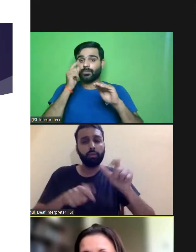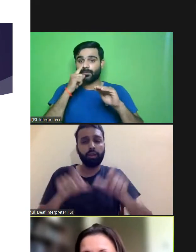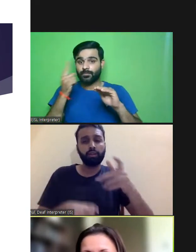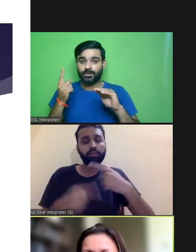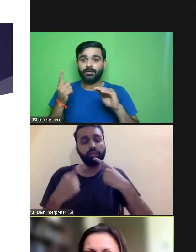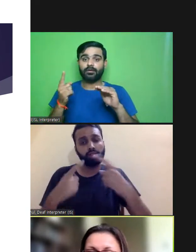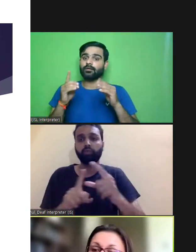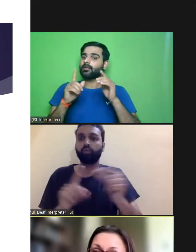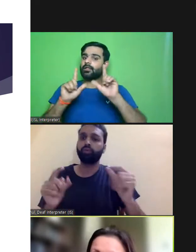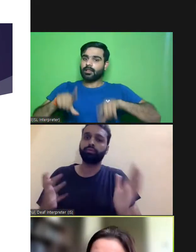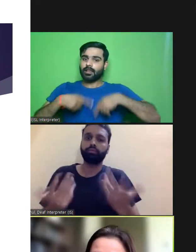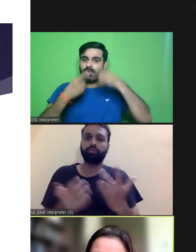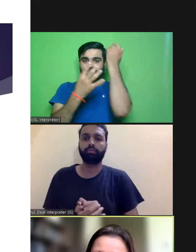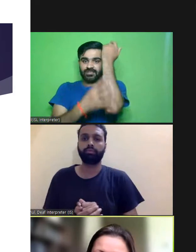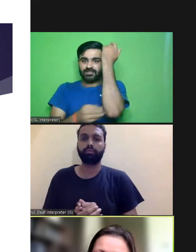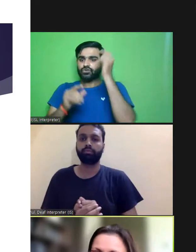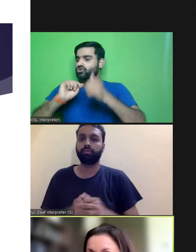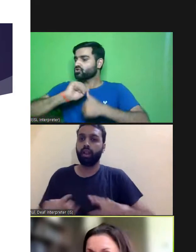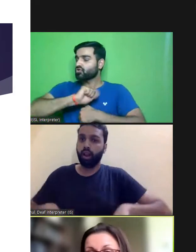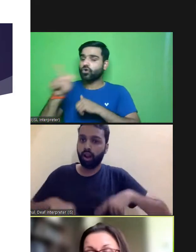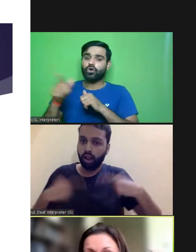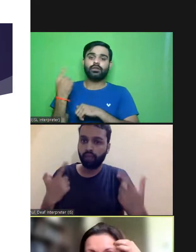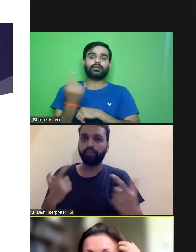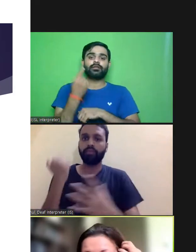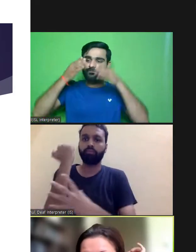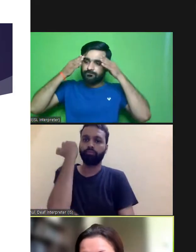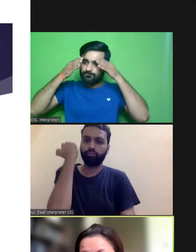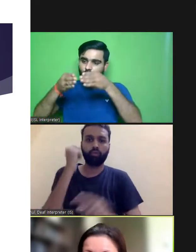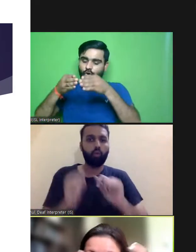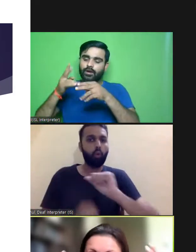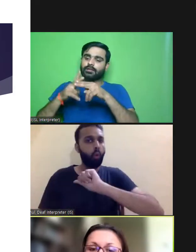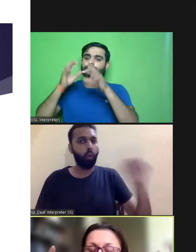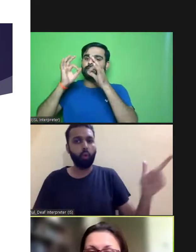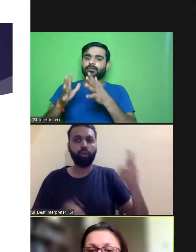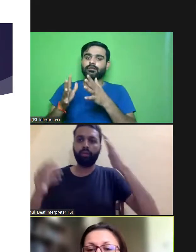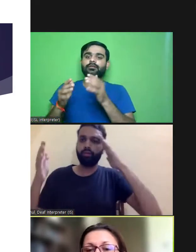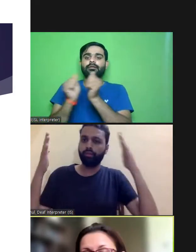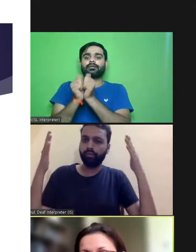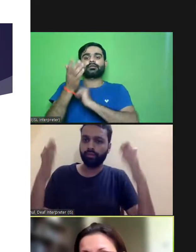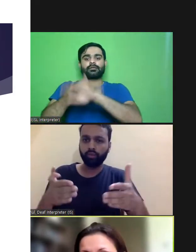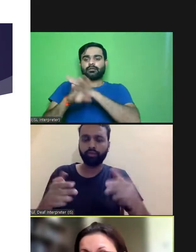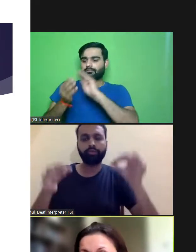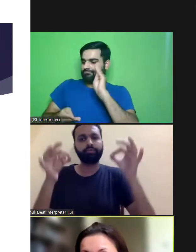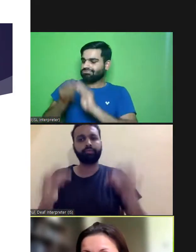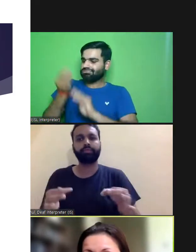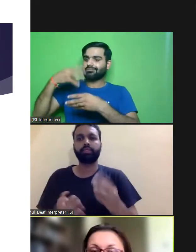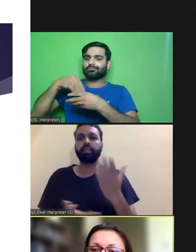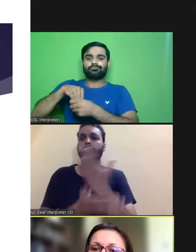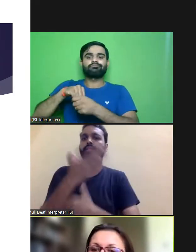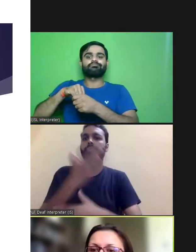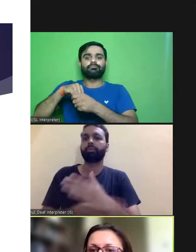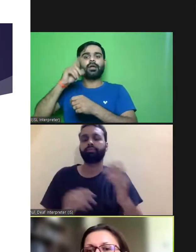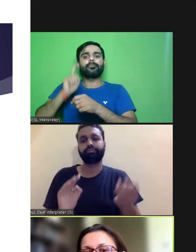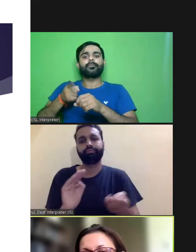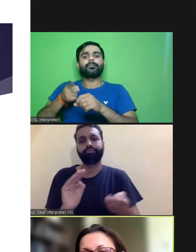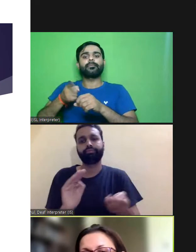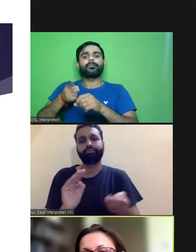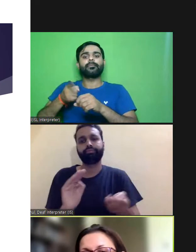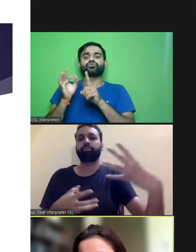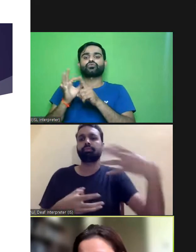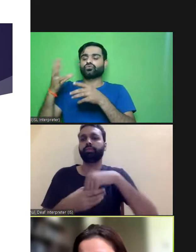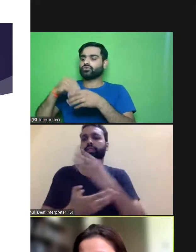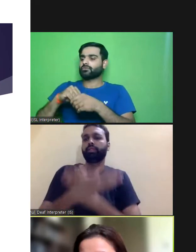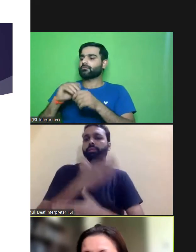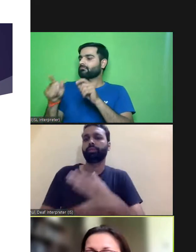living in poverty if you only focus on those who are not disabled. You need to really include people with disabilities in order to leave no